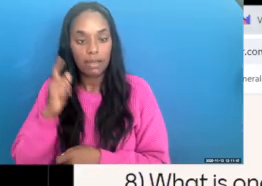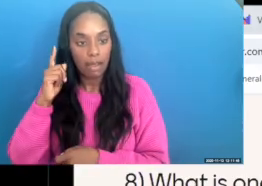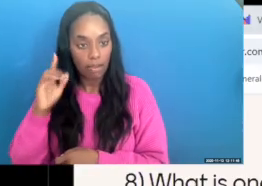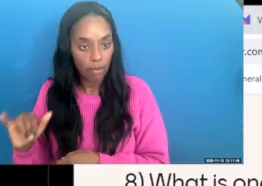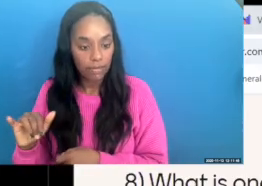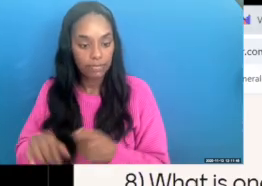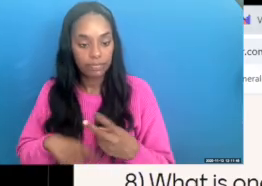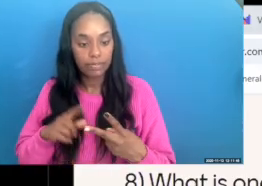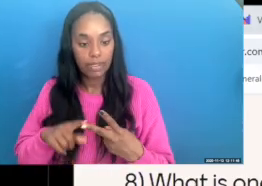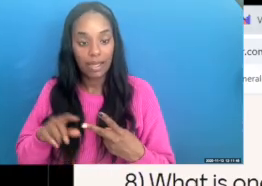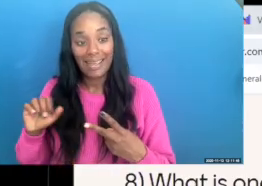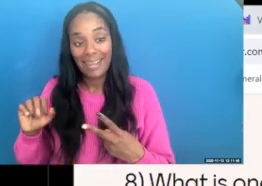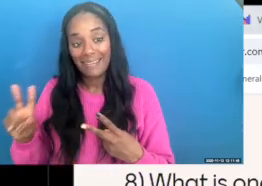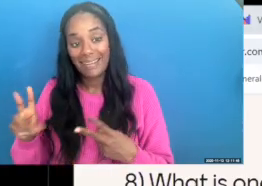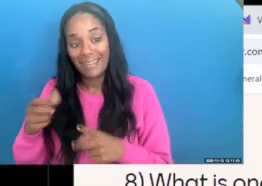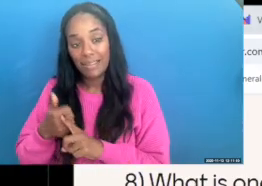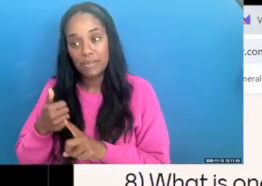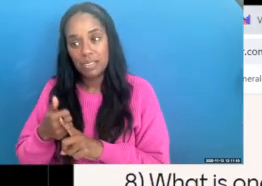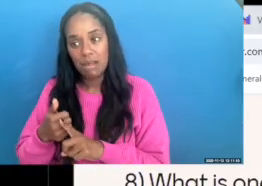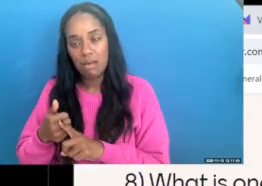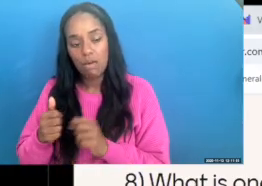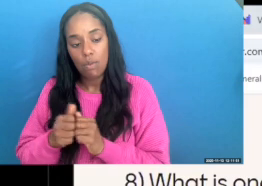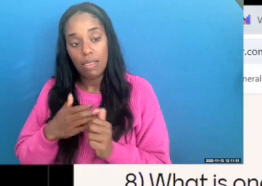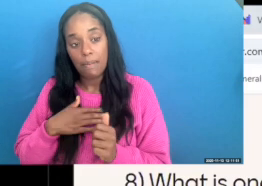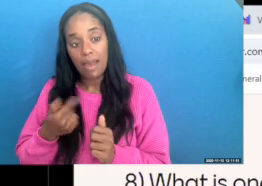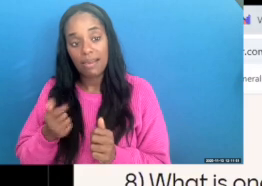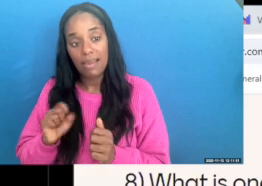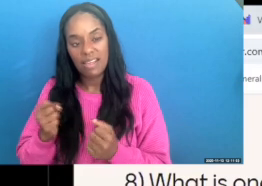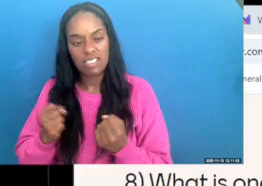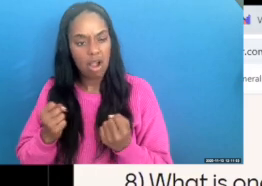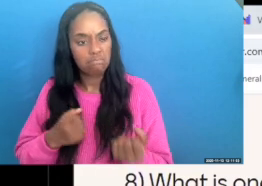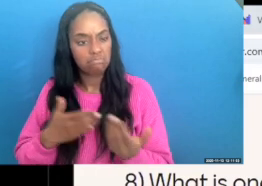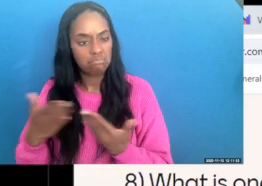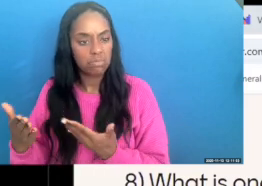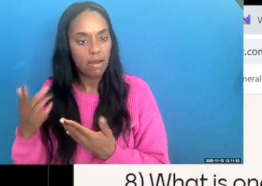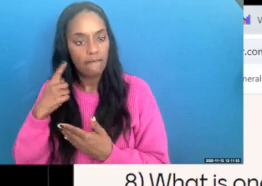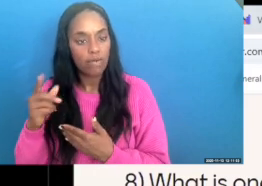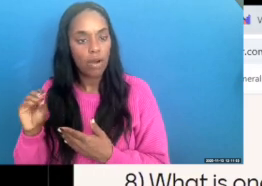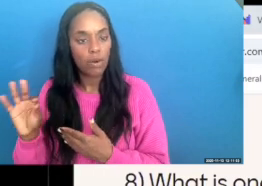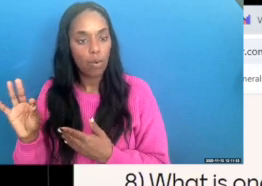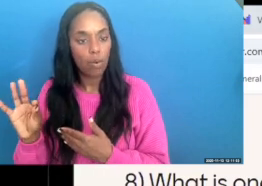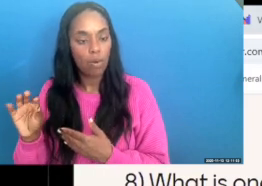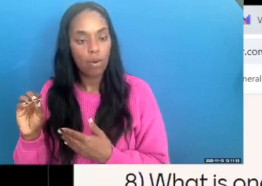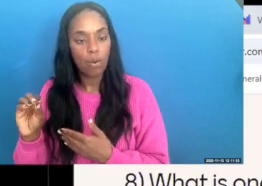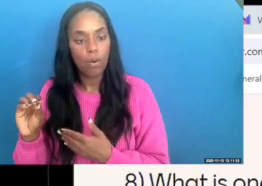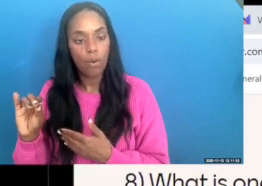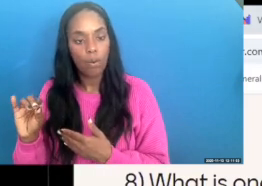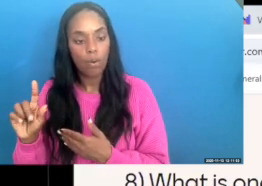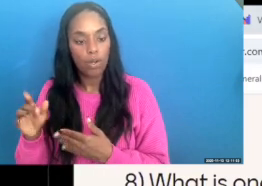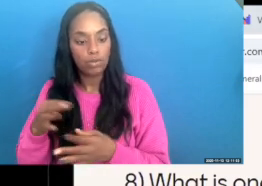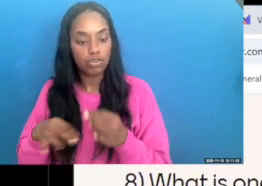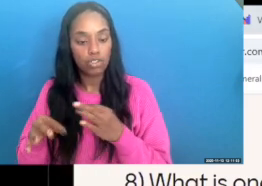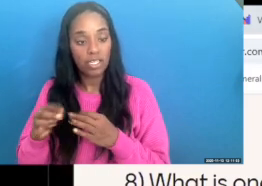inexpensive action to promote that form of transition in California. And then second, on the